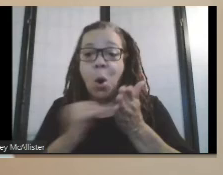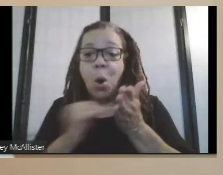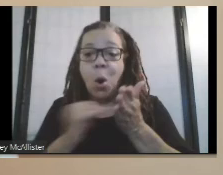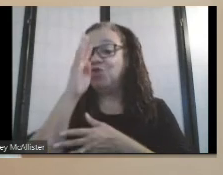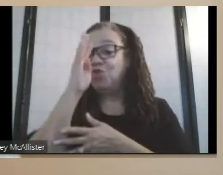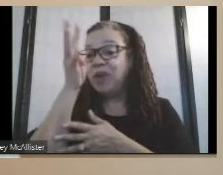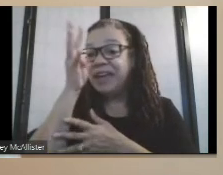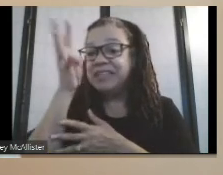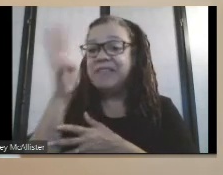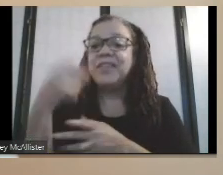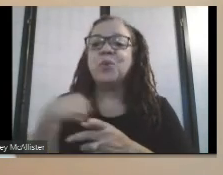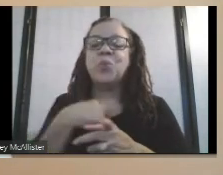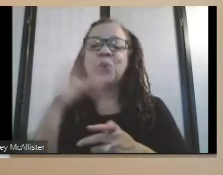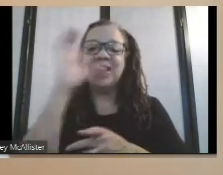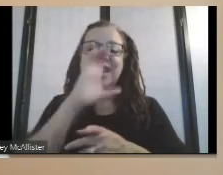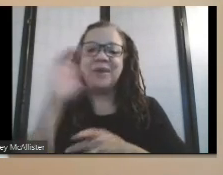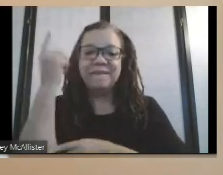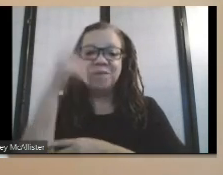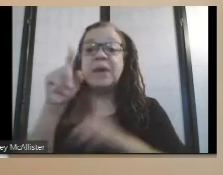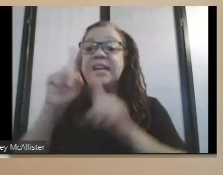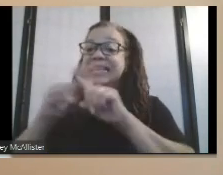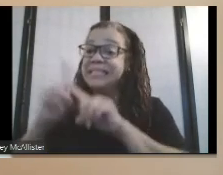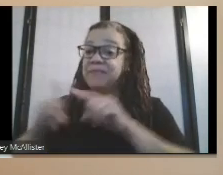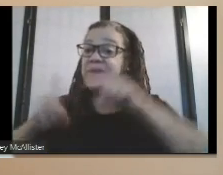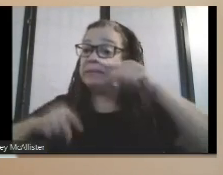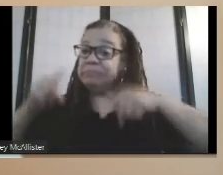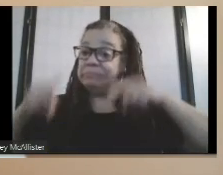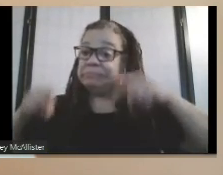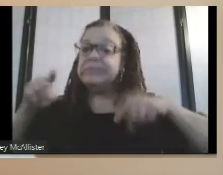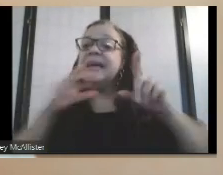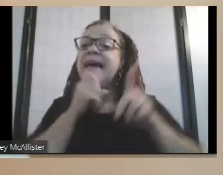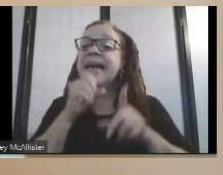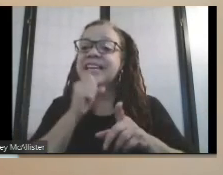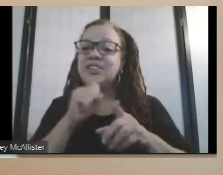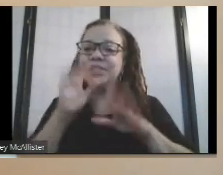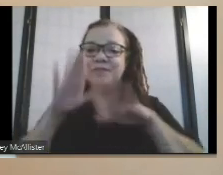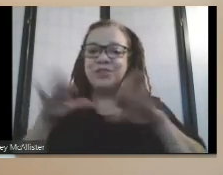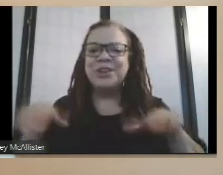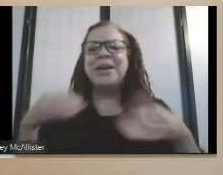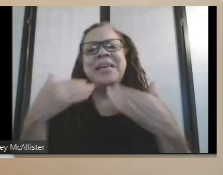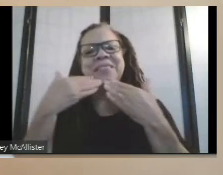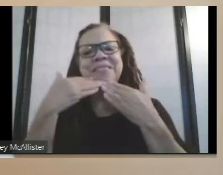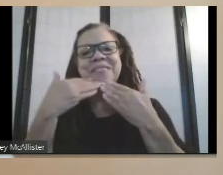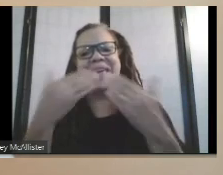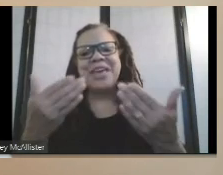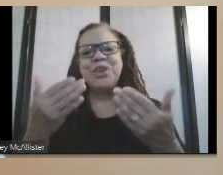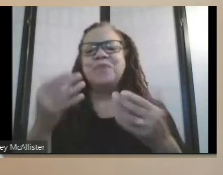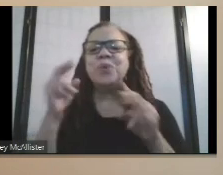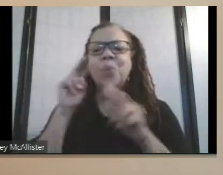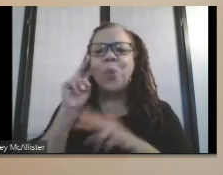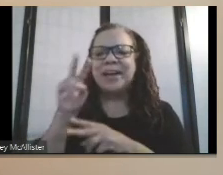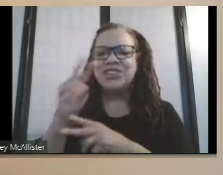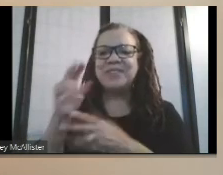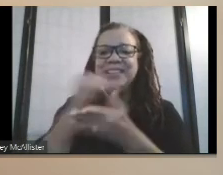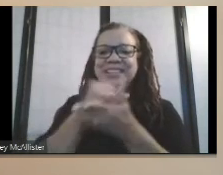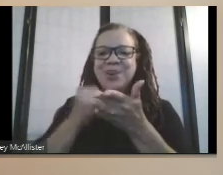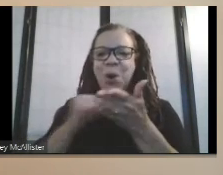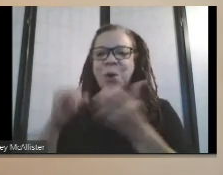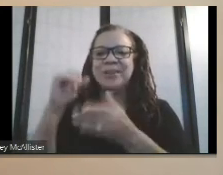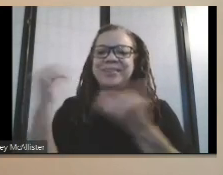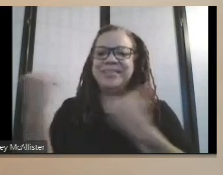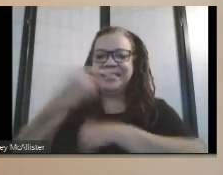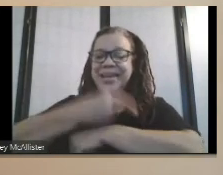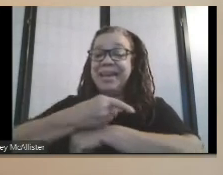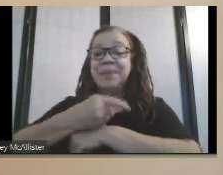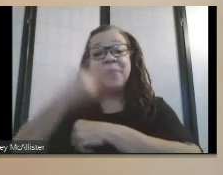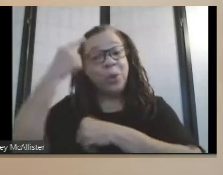for, the creativity, and those were all different levels and ages of children too. So thank you for watching this art gallery today.